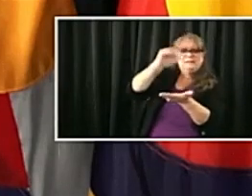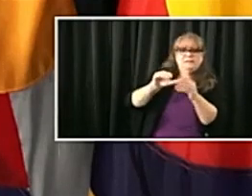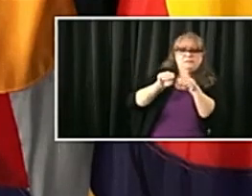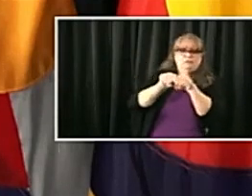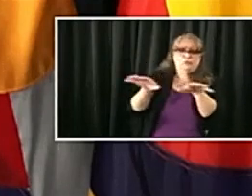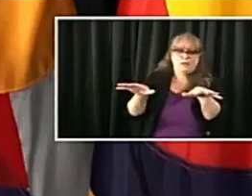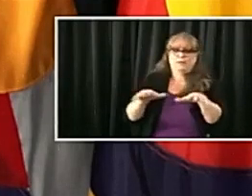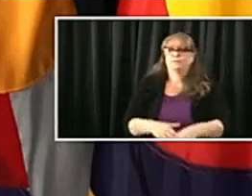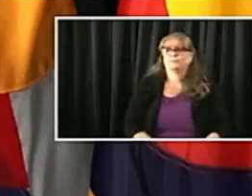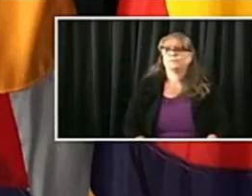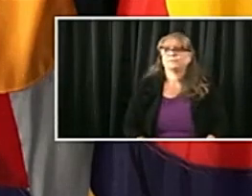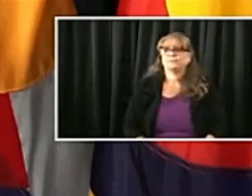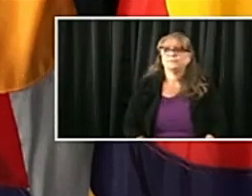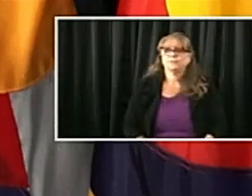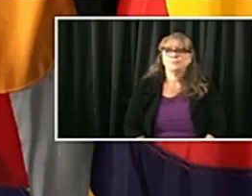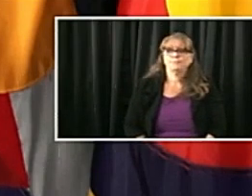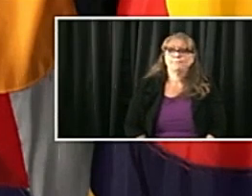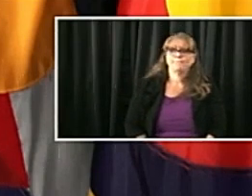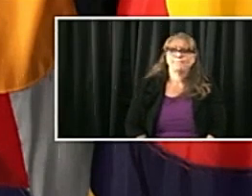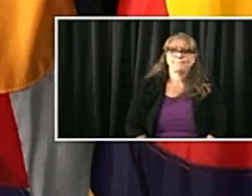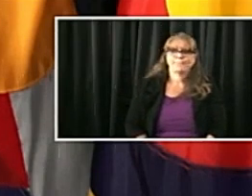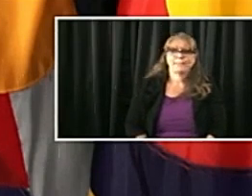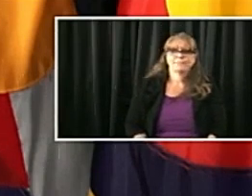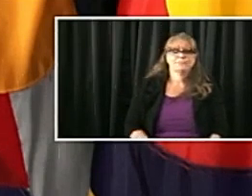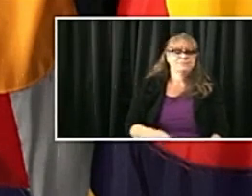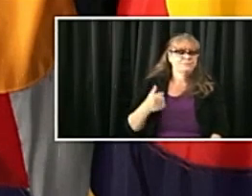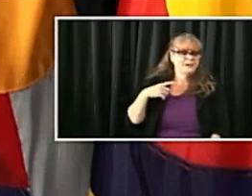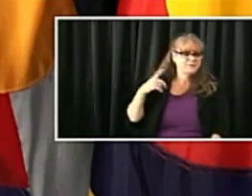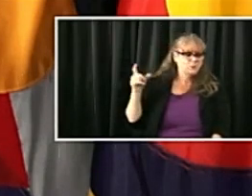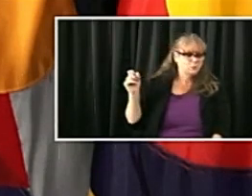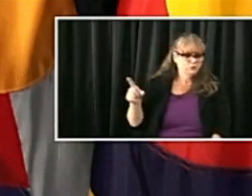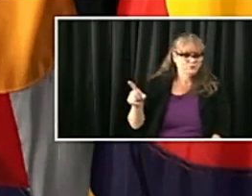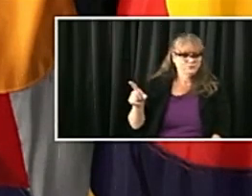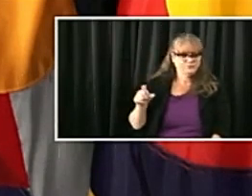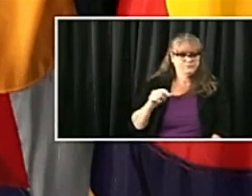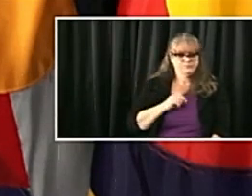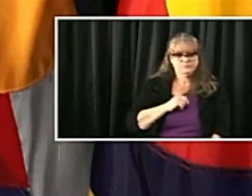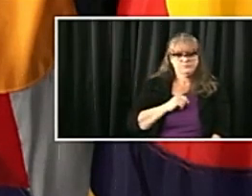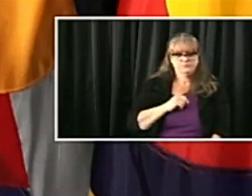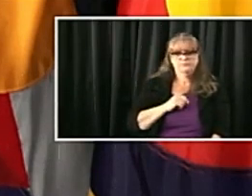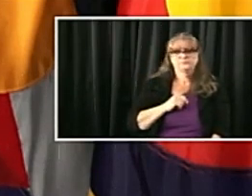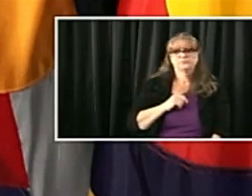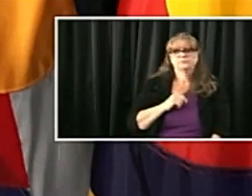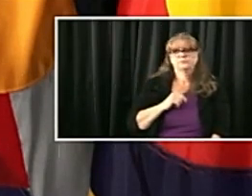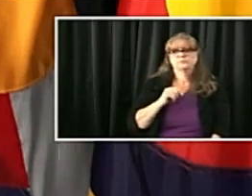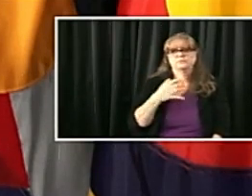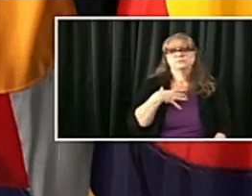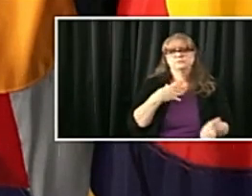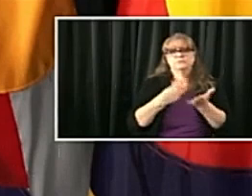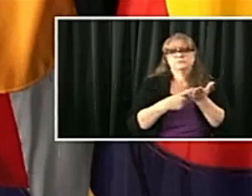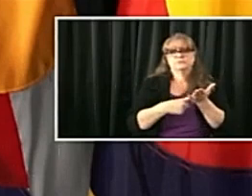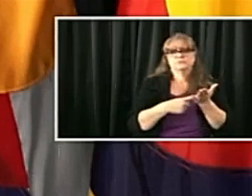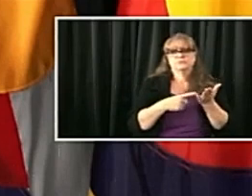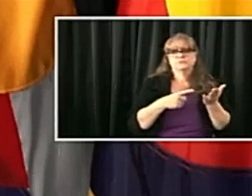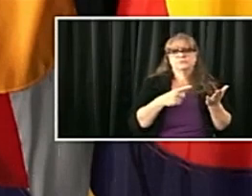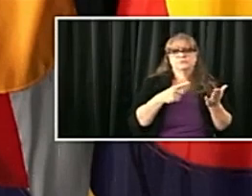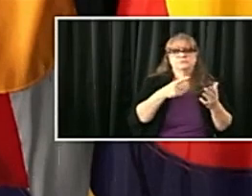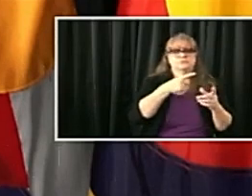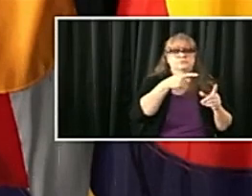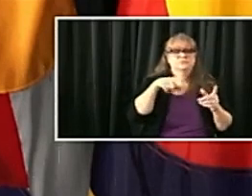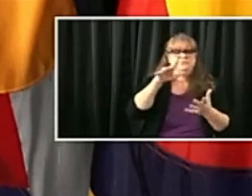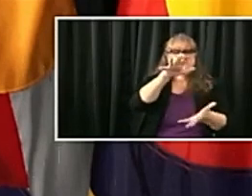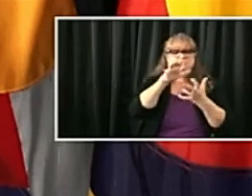Hi, Governor. This is Patty with the Associated Press. I want to go back to the federal shipment of vaccine. You mentioned repurposing second doses as first